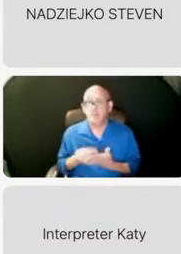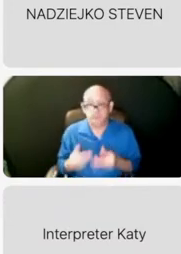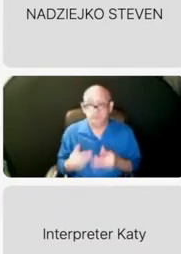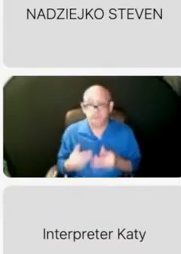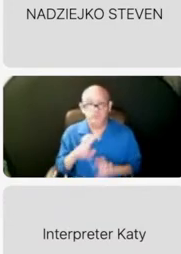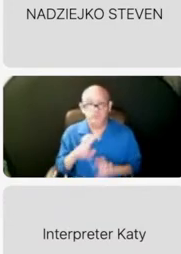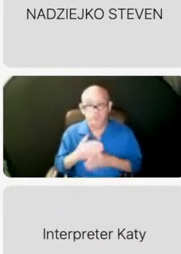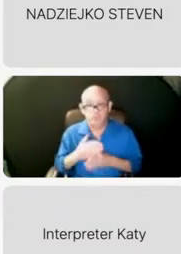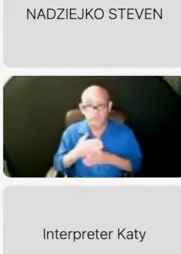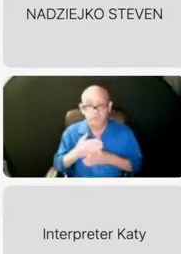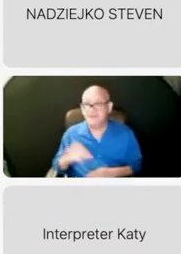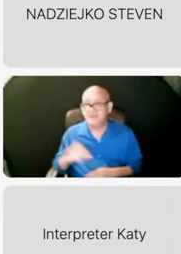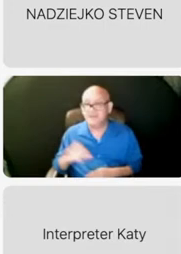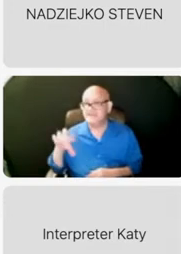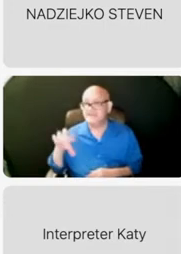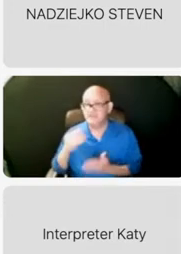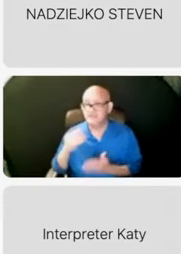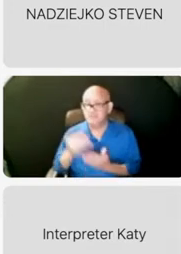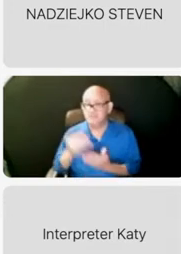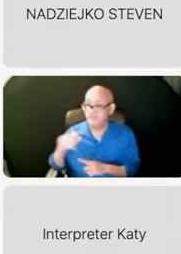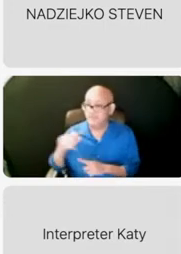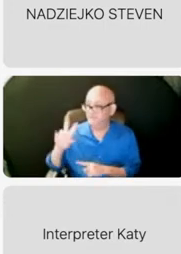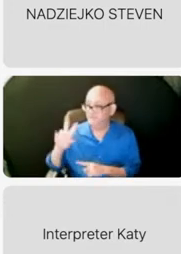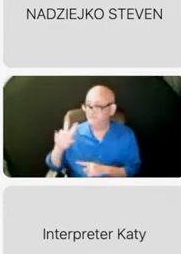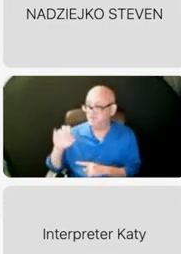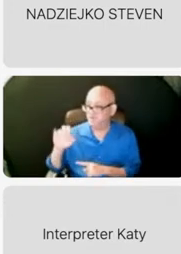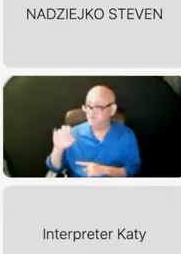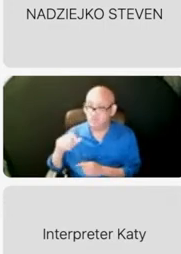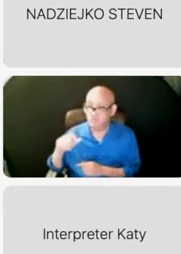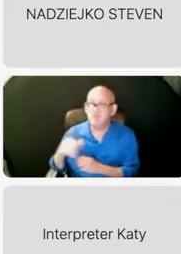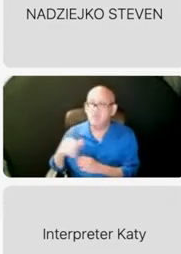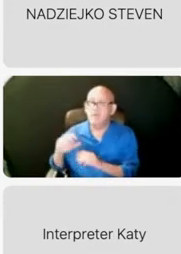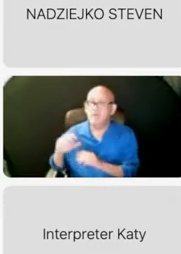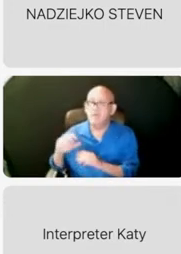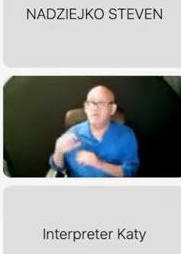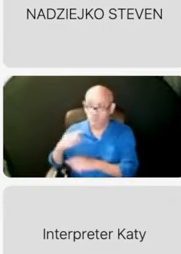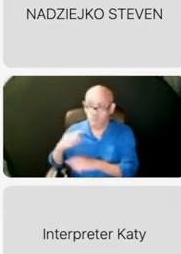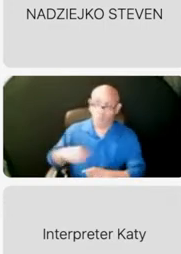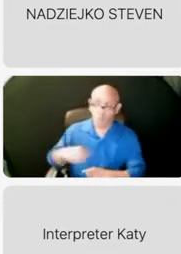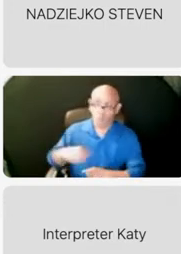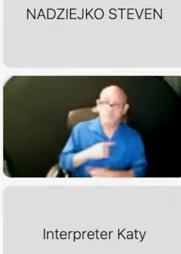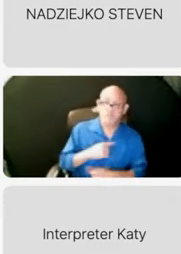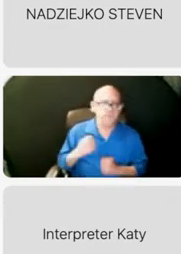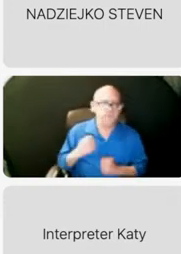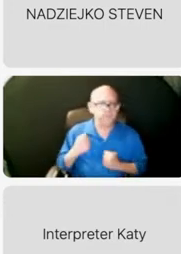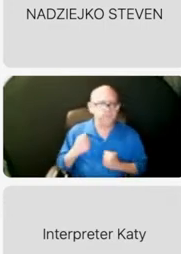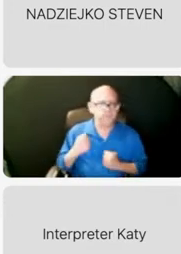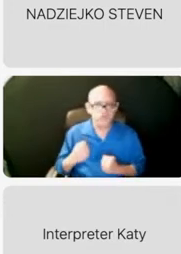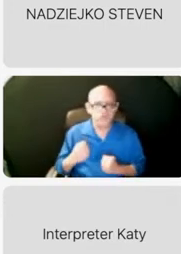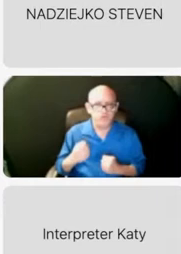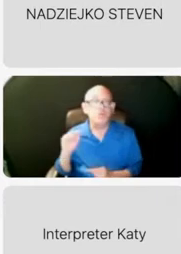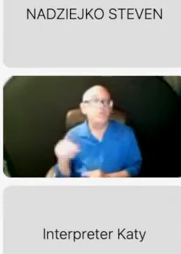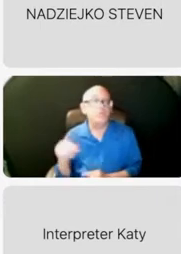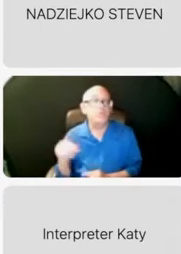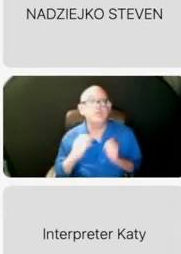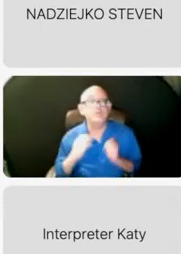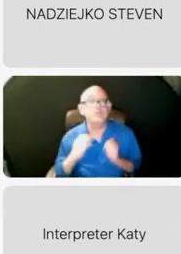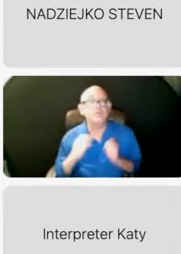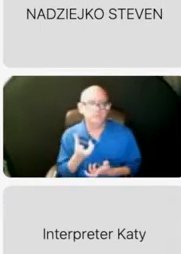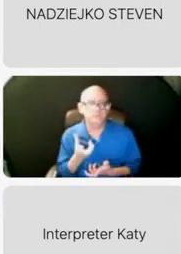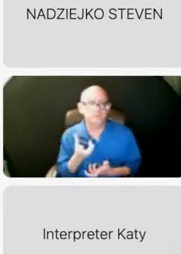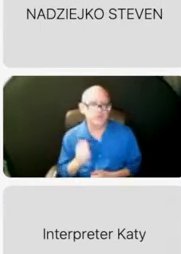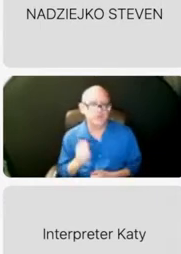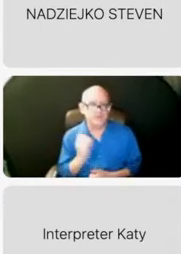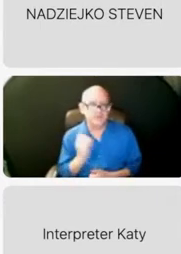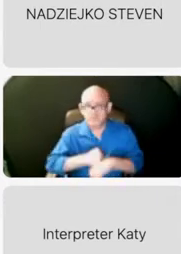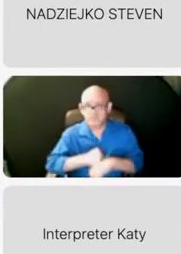virtual enterprise assisted cases of armor starting off financially strong this proves consumers are confident in our protection our protection